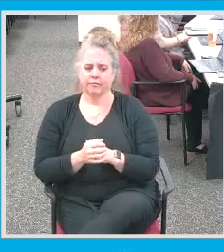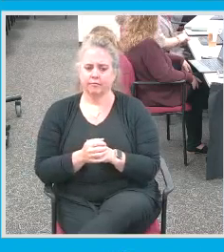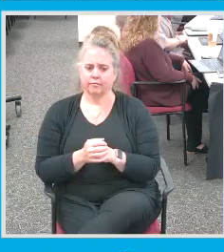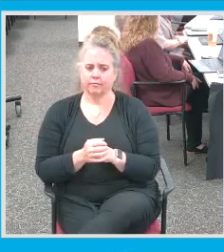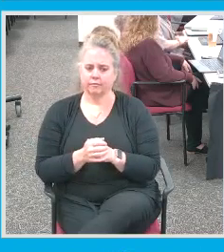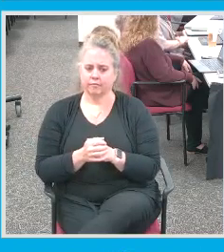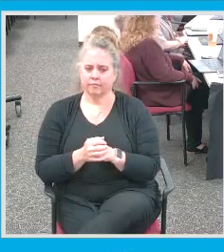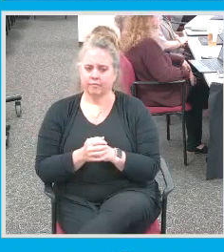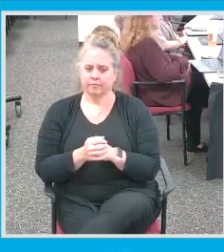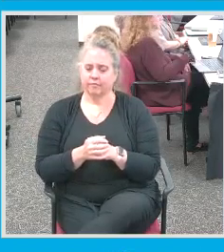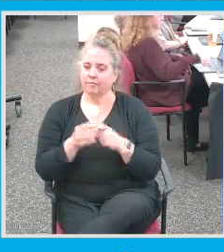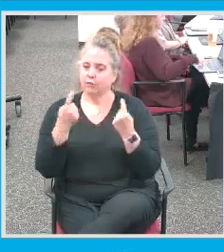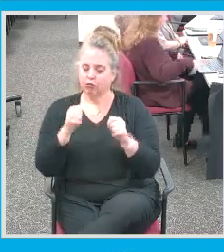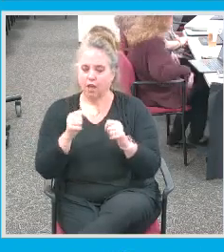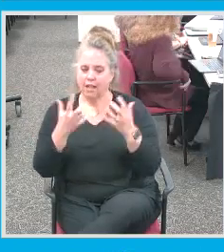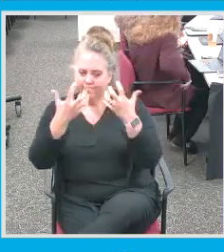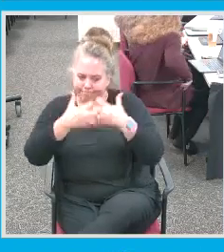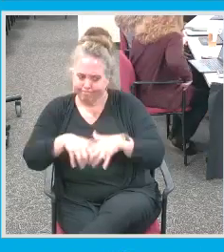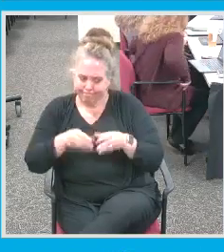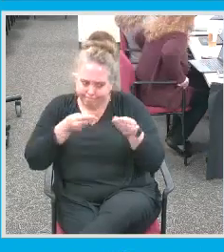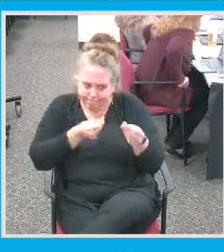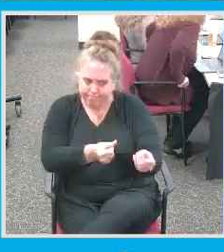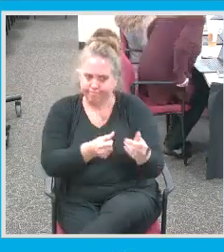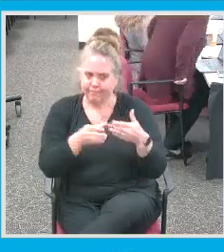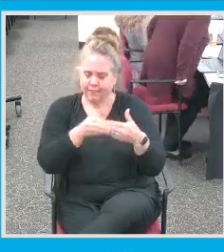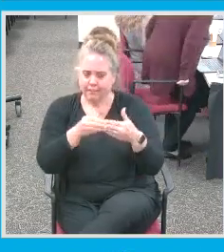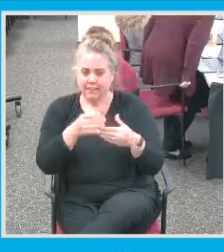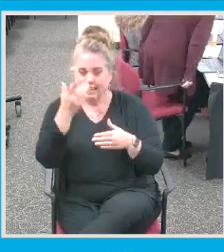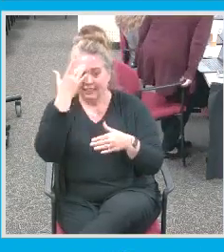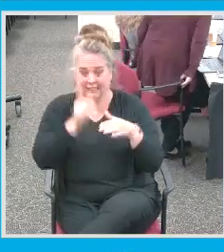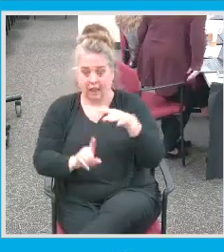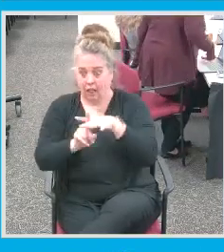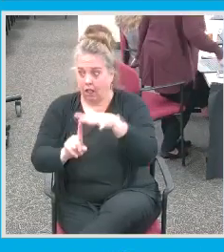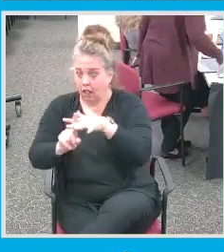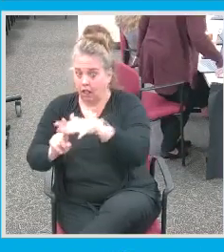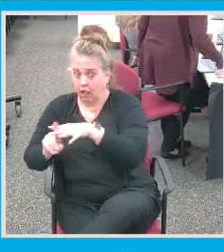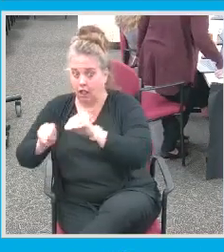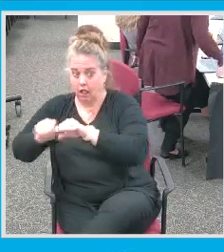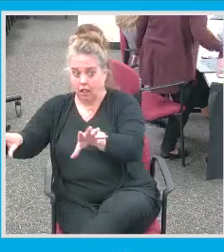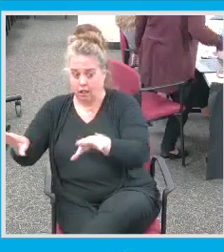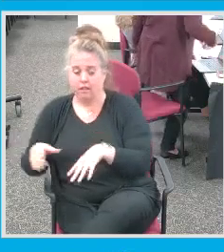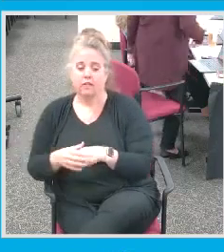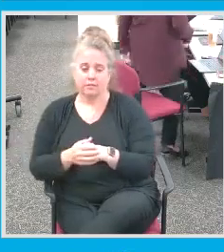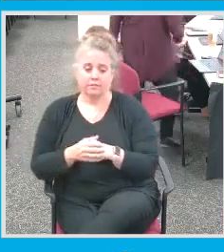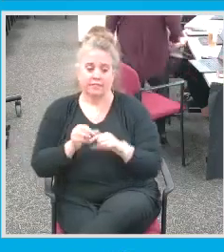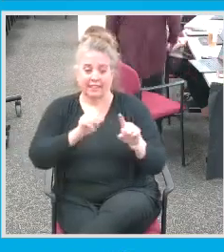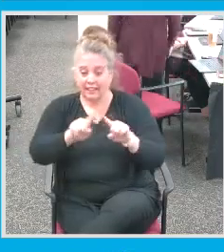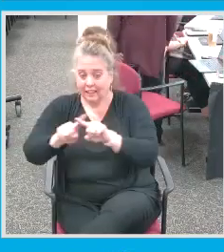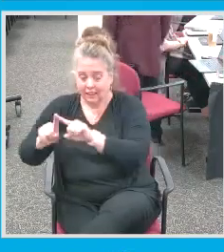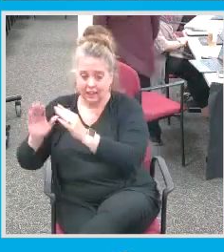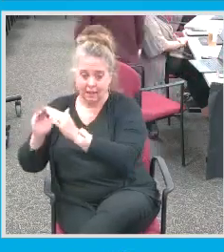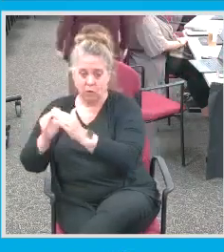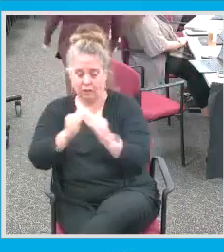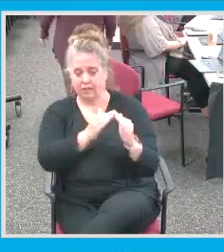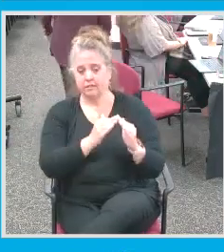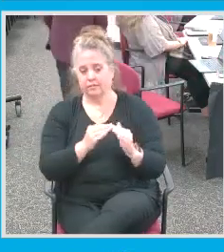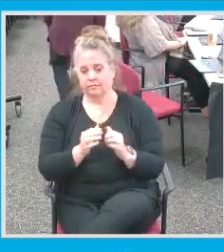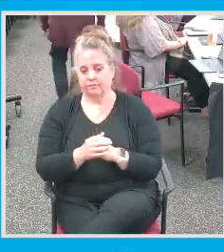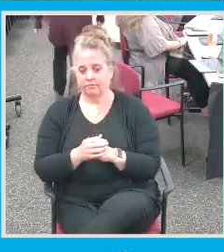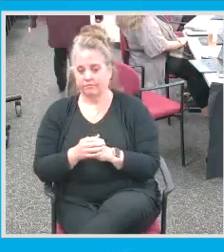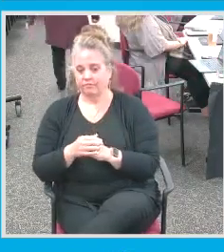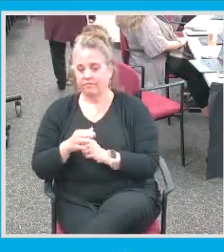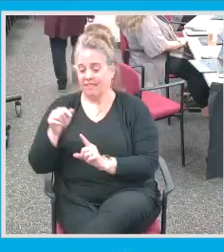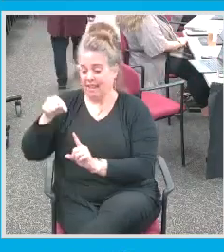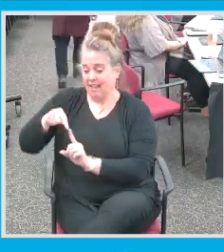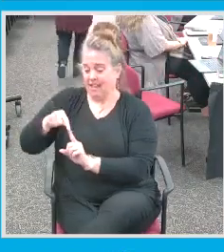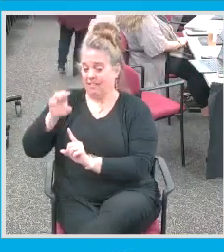and flexible when there are disease outbreaks and go into different communities. So that has allowed us the ability, with the vastness of El Paso County and the